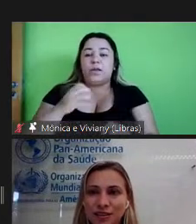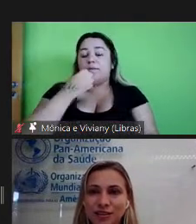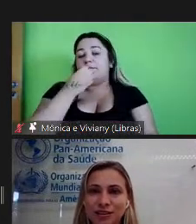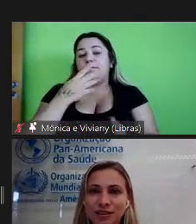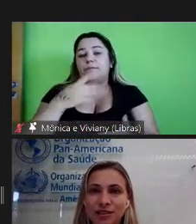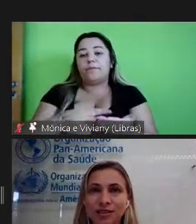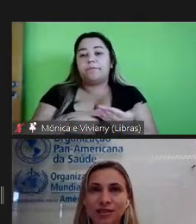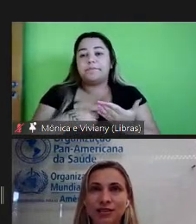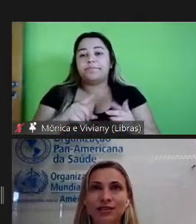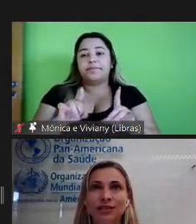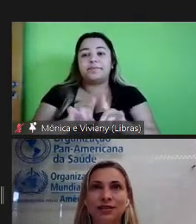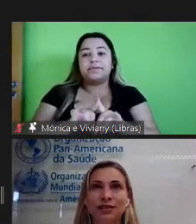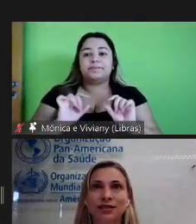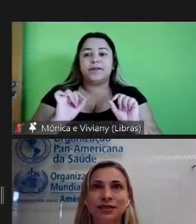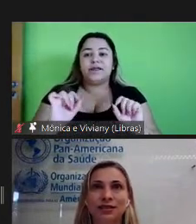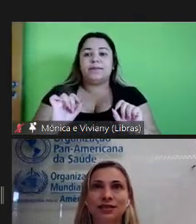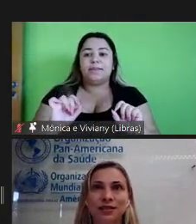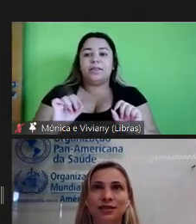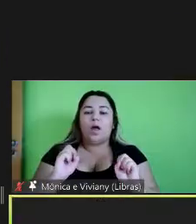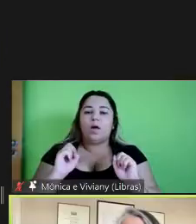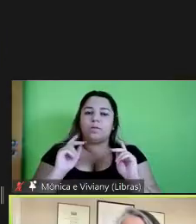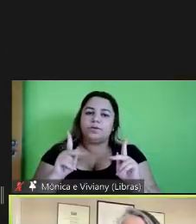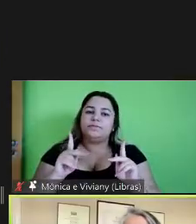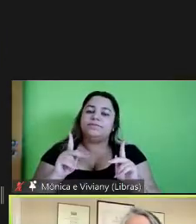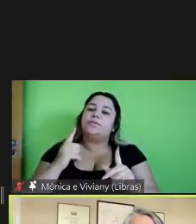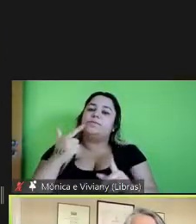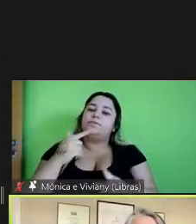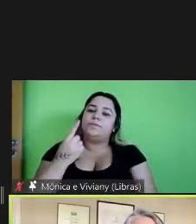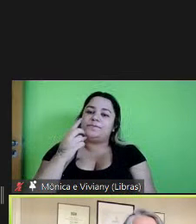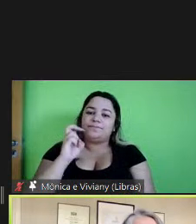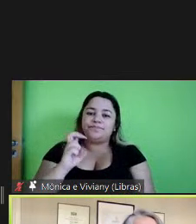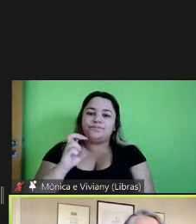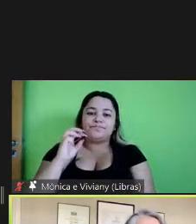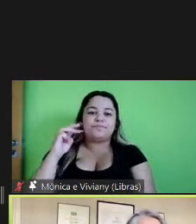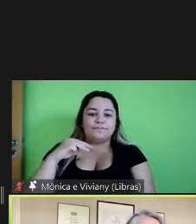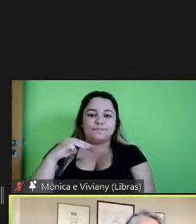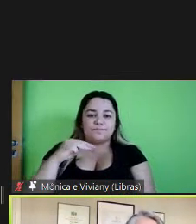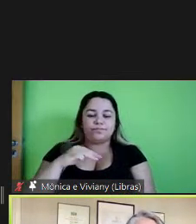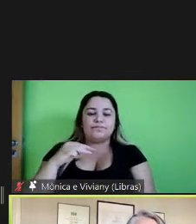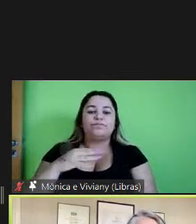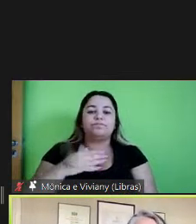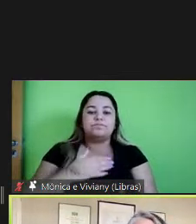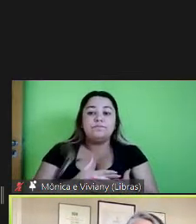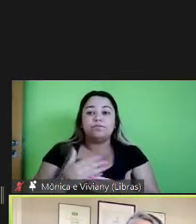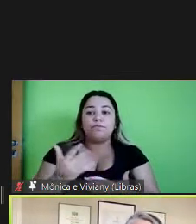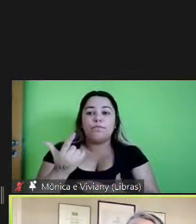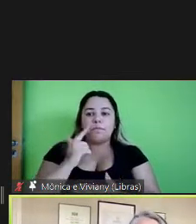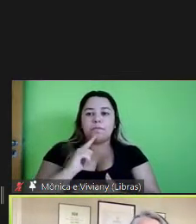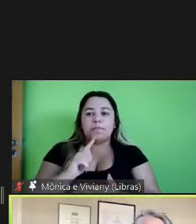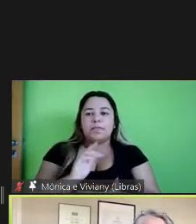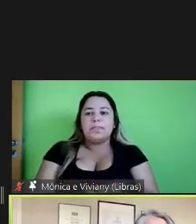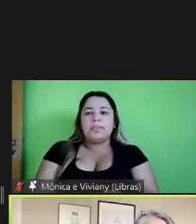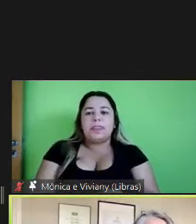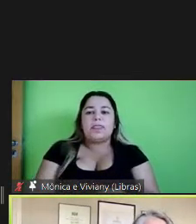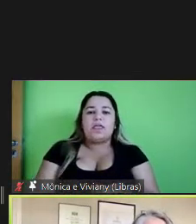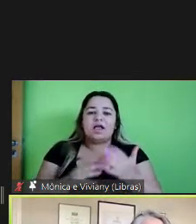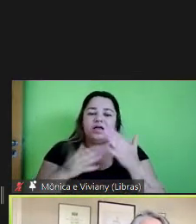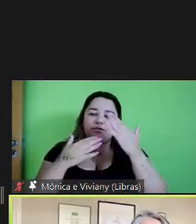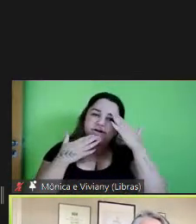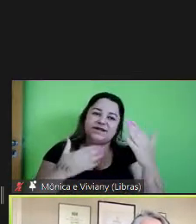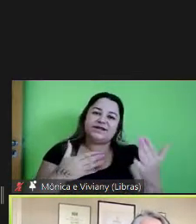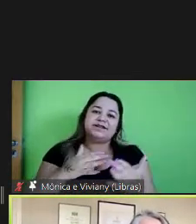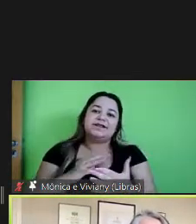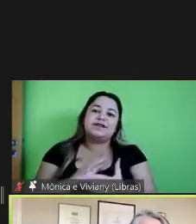from 15 again. Okay, thank you. All right. So thanks, Jimena, and thank you so much for the